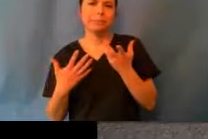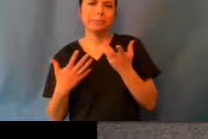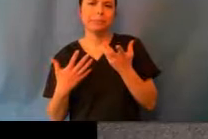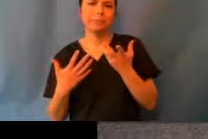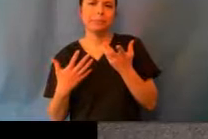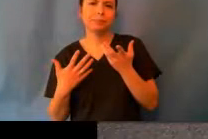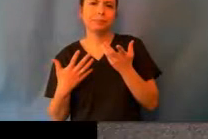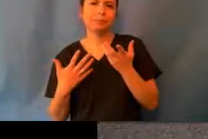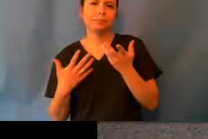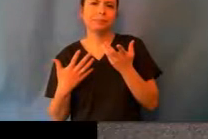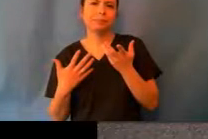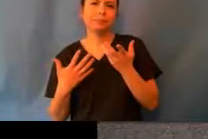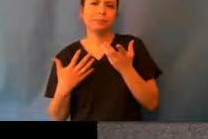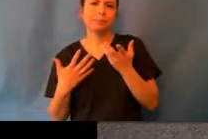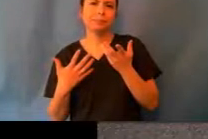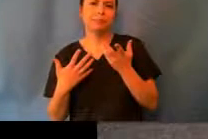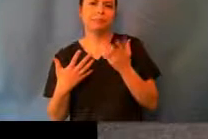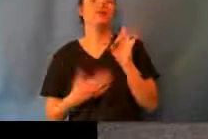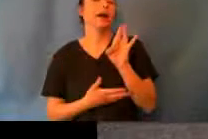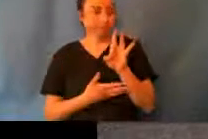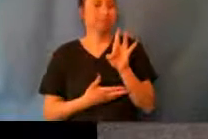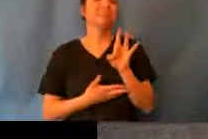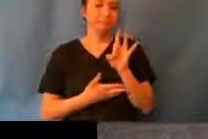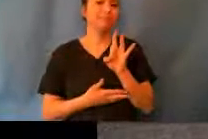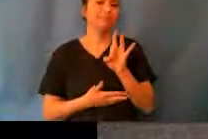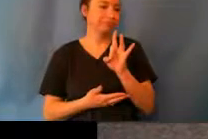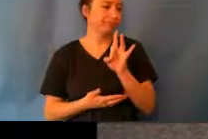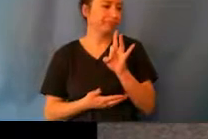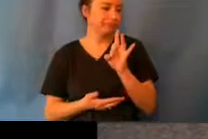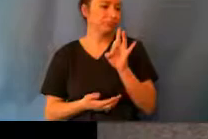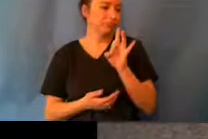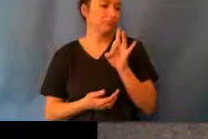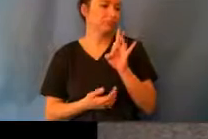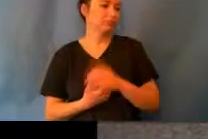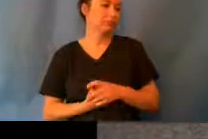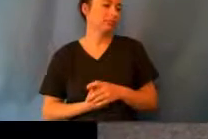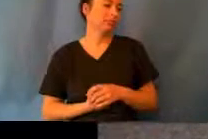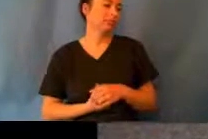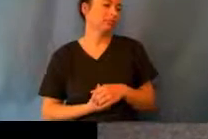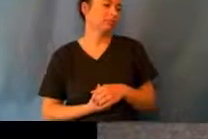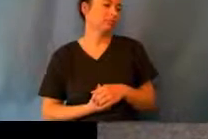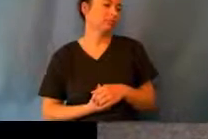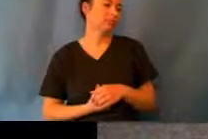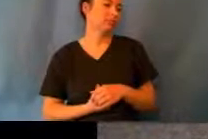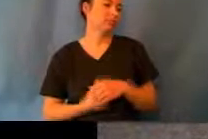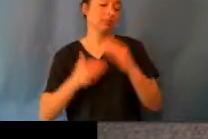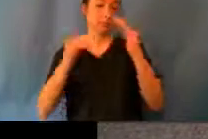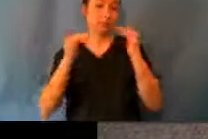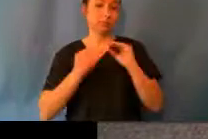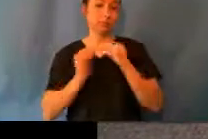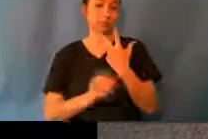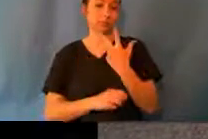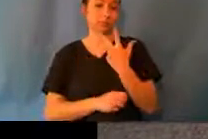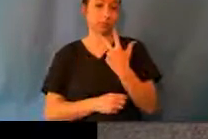box? Or the crayon? 8. 8 squares. All right, let's go down to number